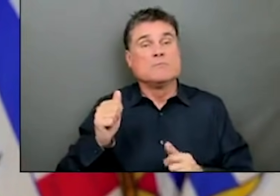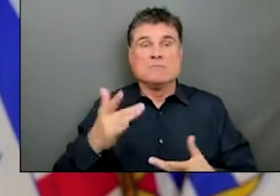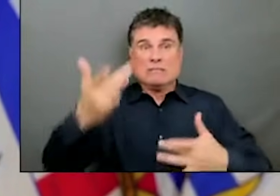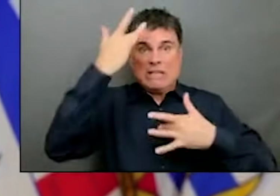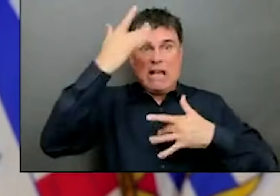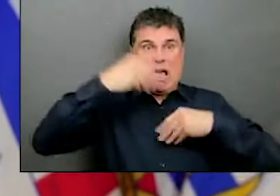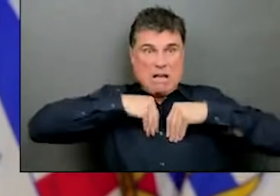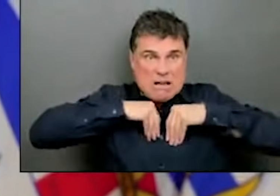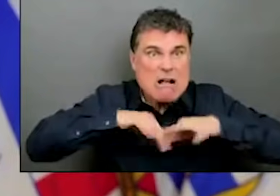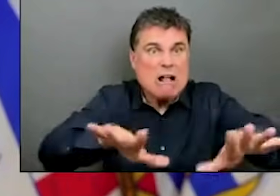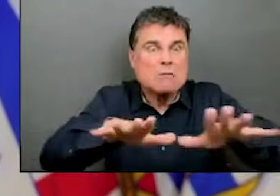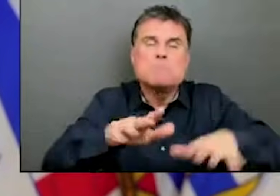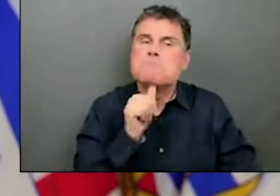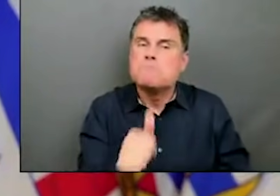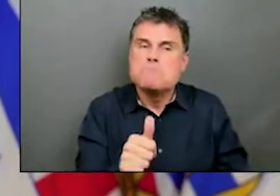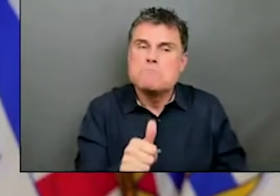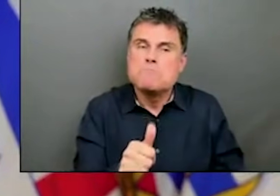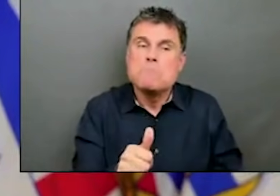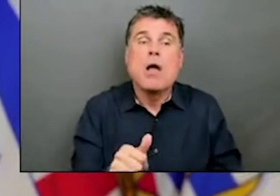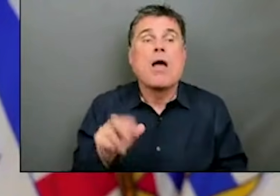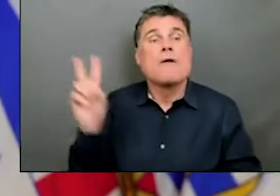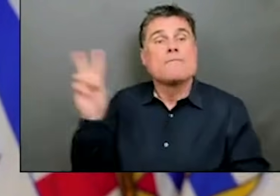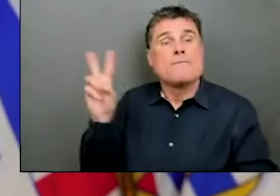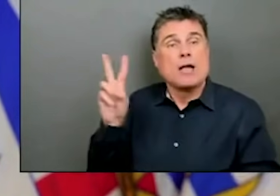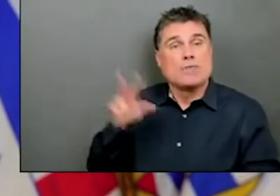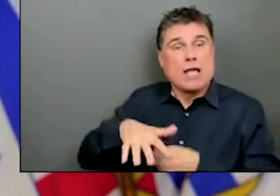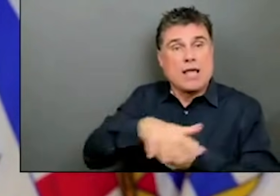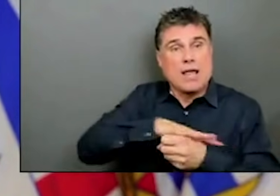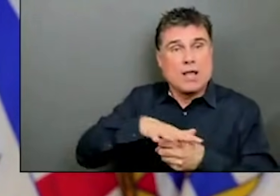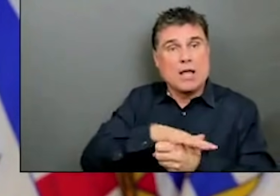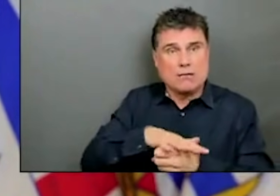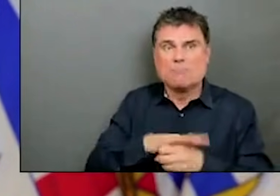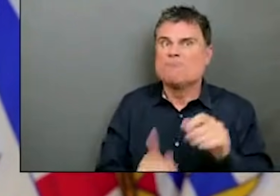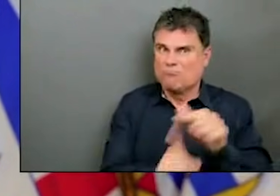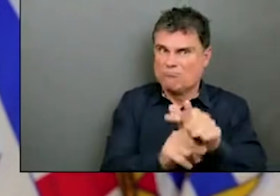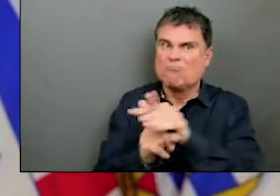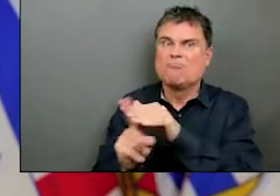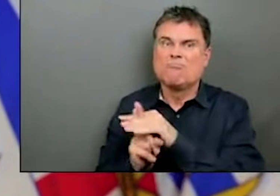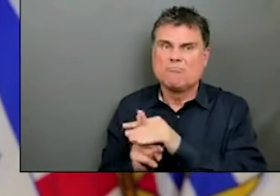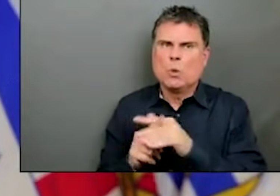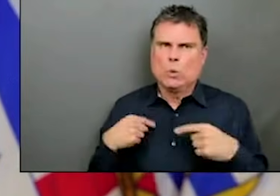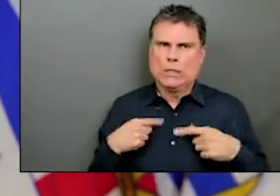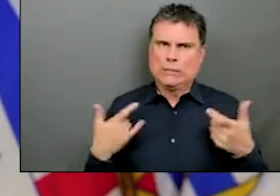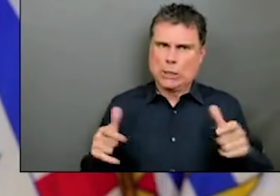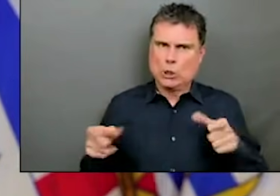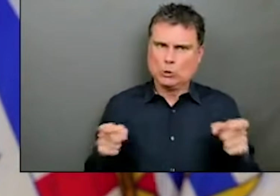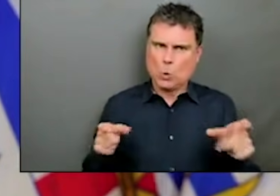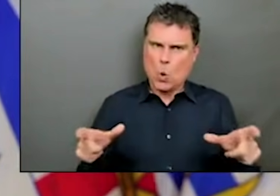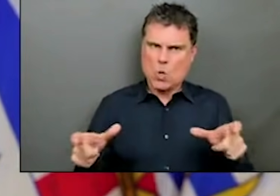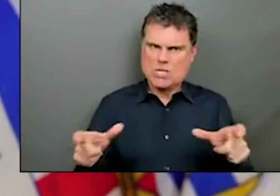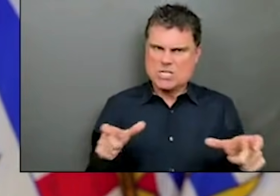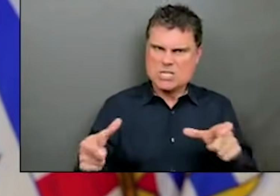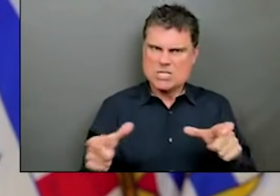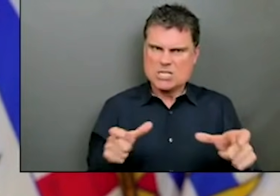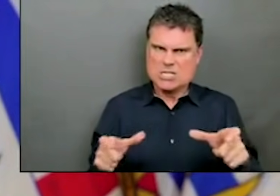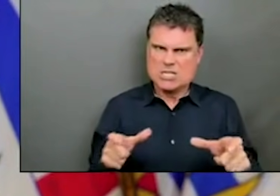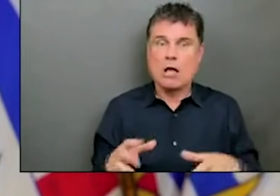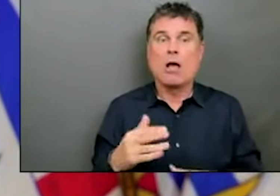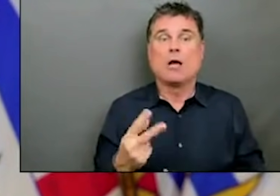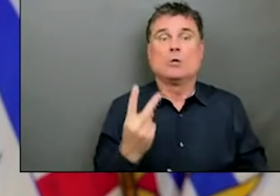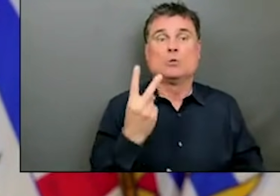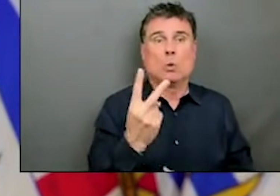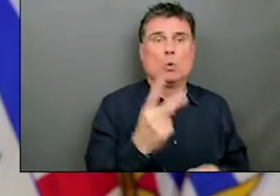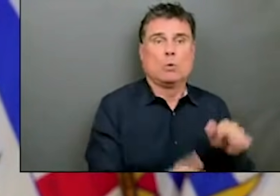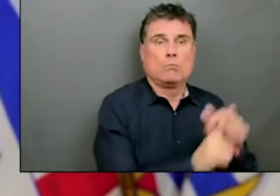Vancouver Coastal that was contained once it was found. There's been 2 clusters in the